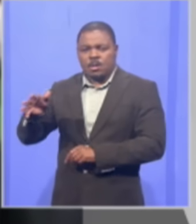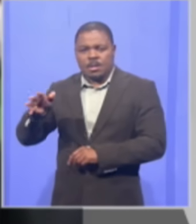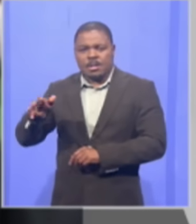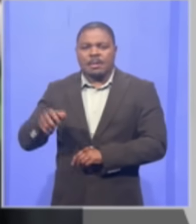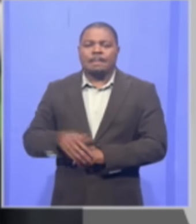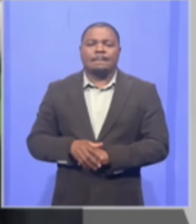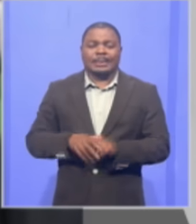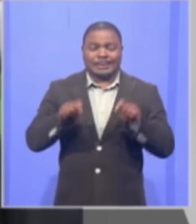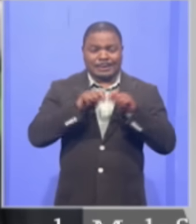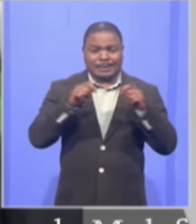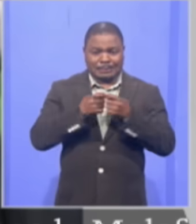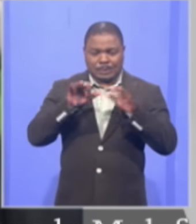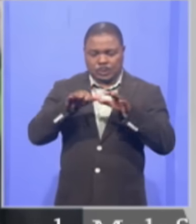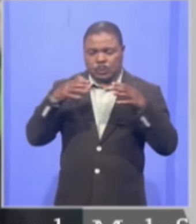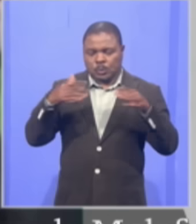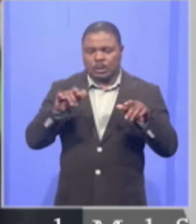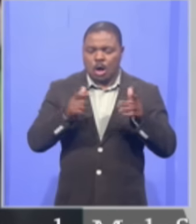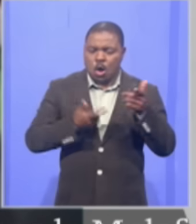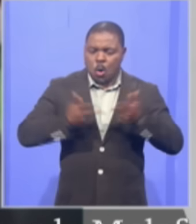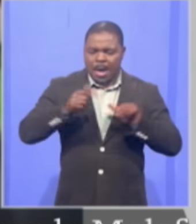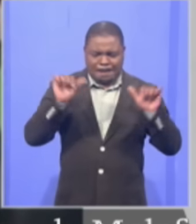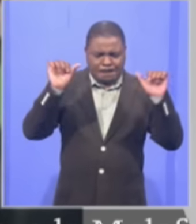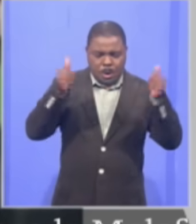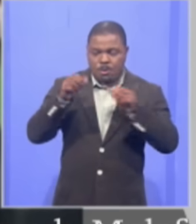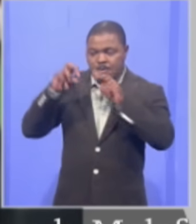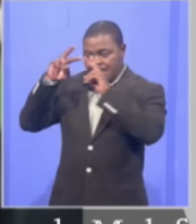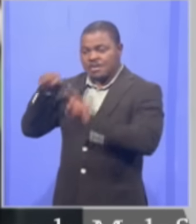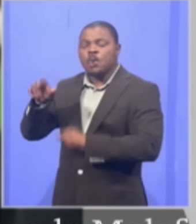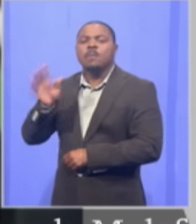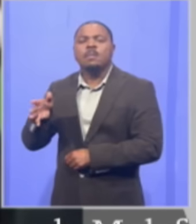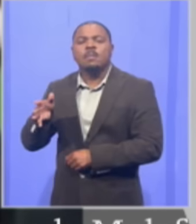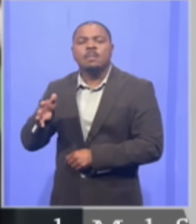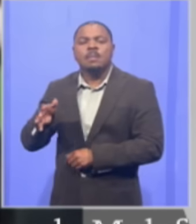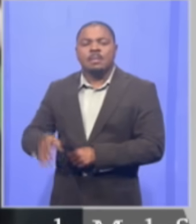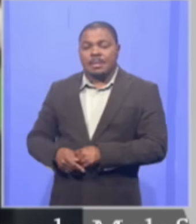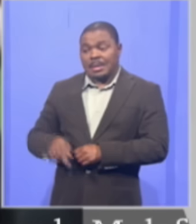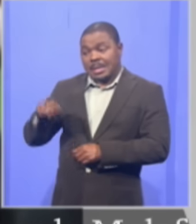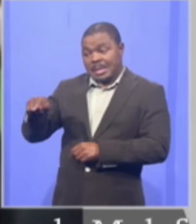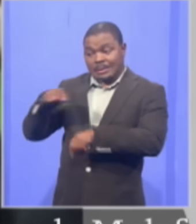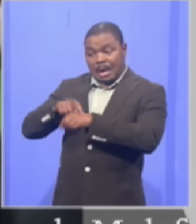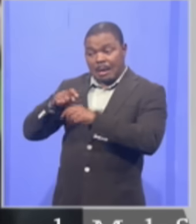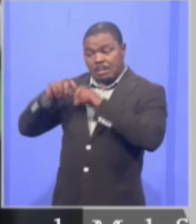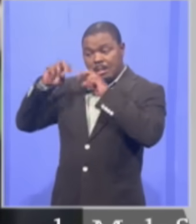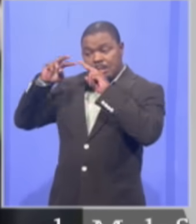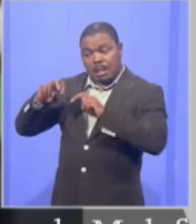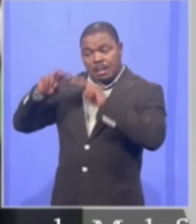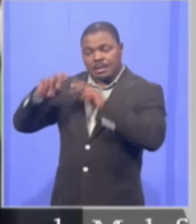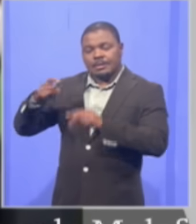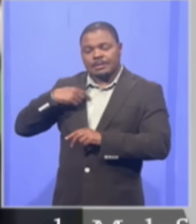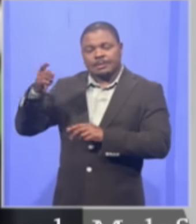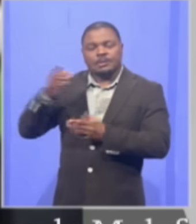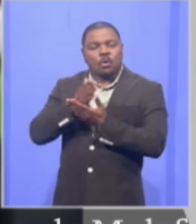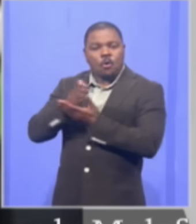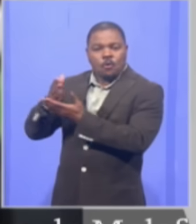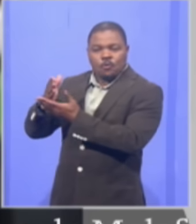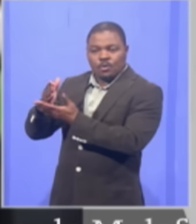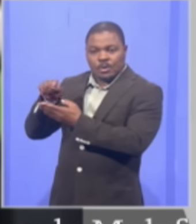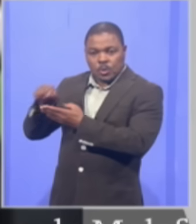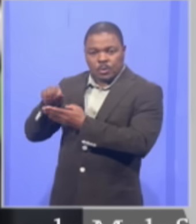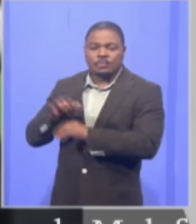him. Lawyers of good character. And while he's being investigated, I'm going to remove him from